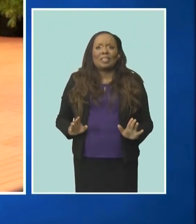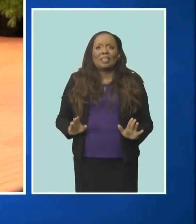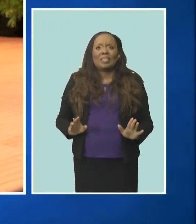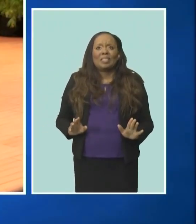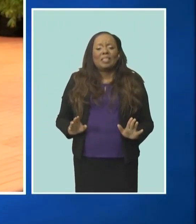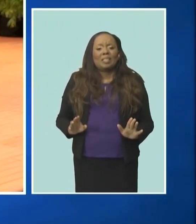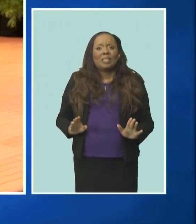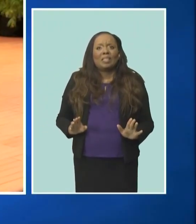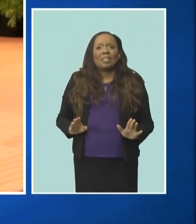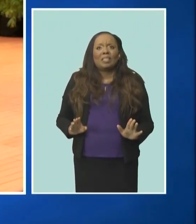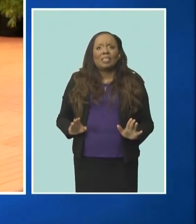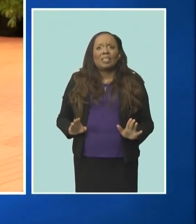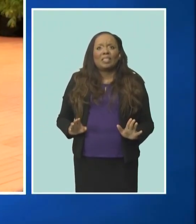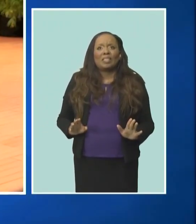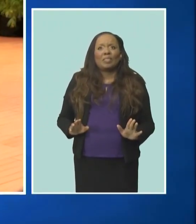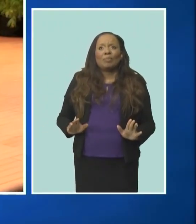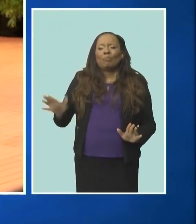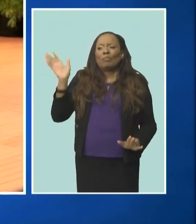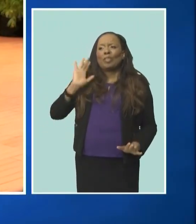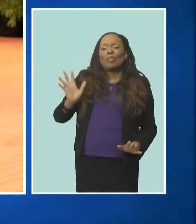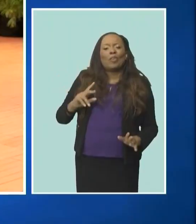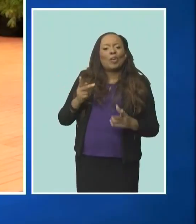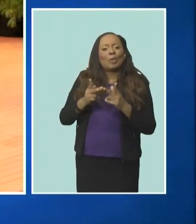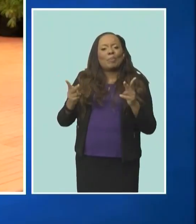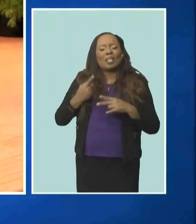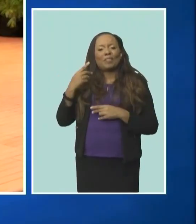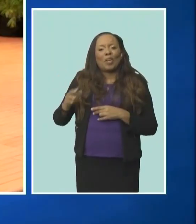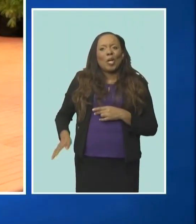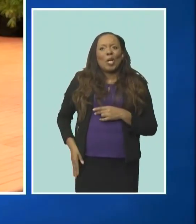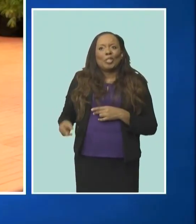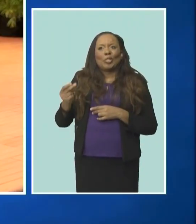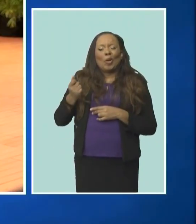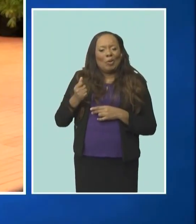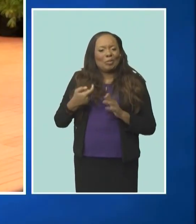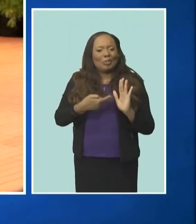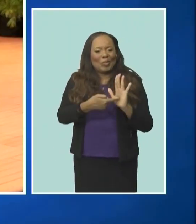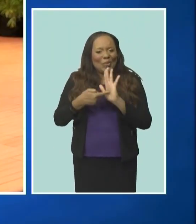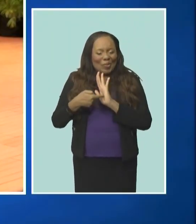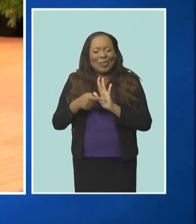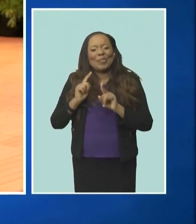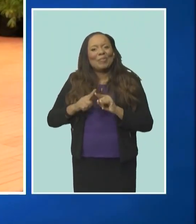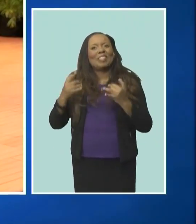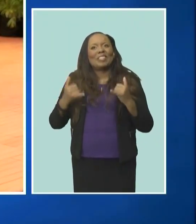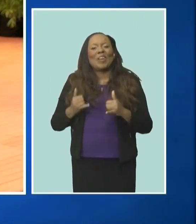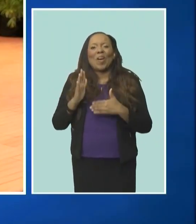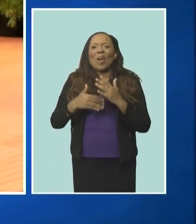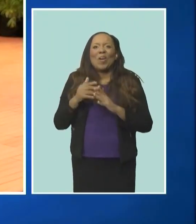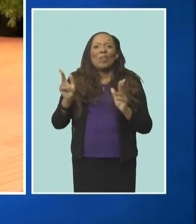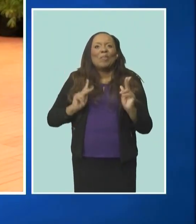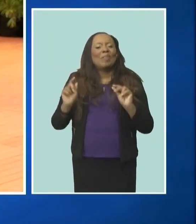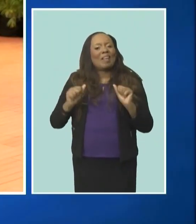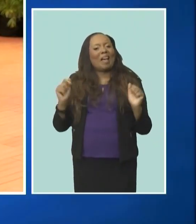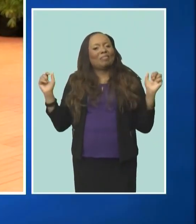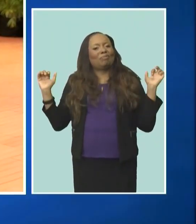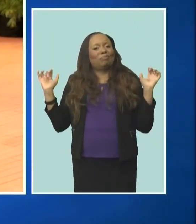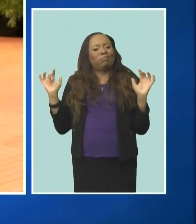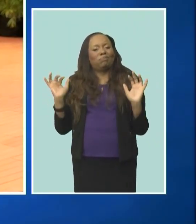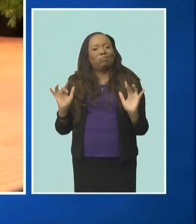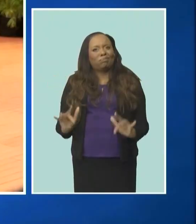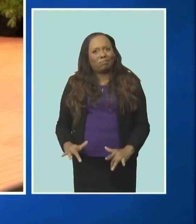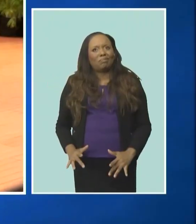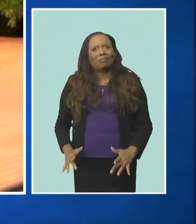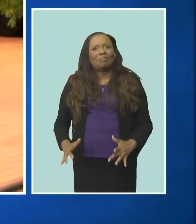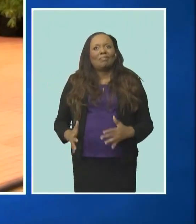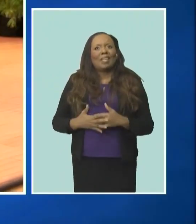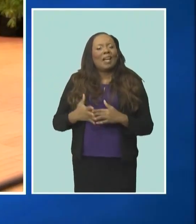place where dog shows, and now it's a lovely venue where everybody can be showcasing their goods and